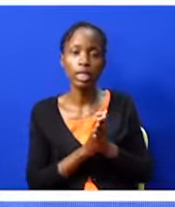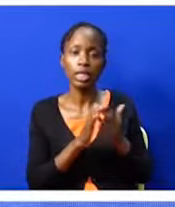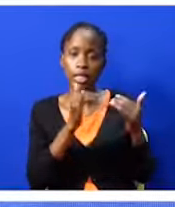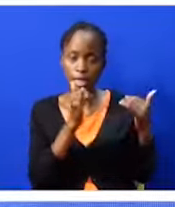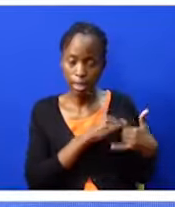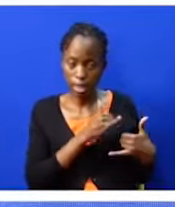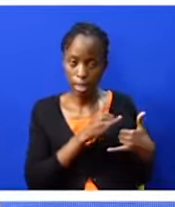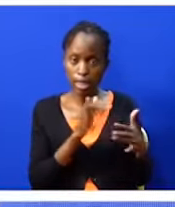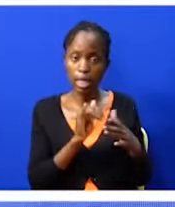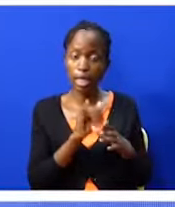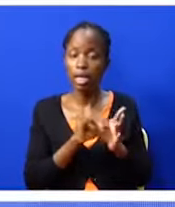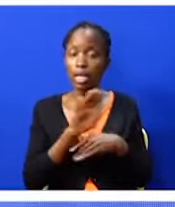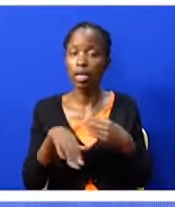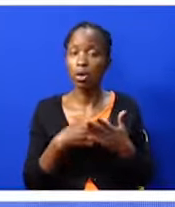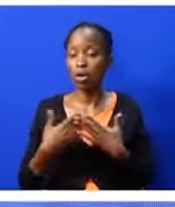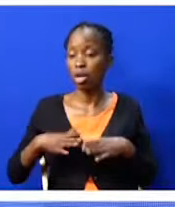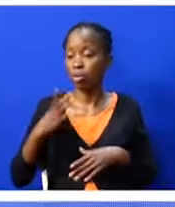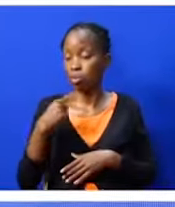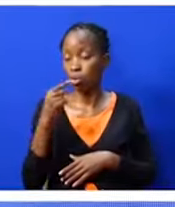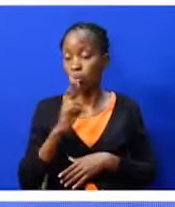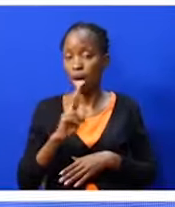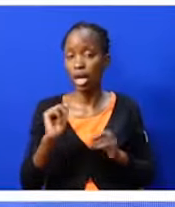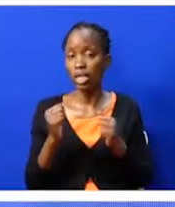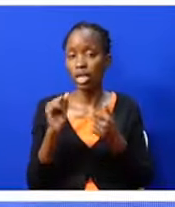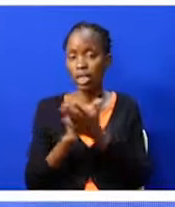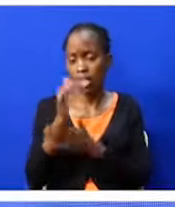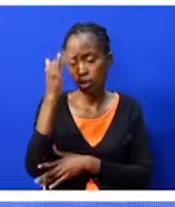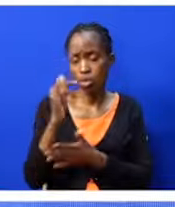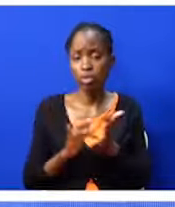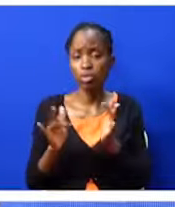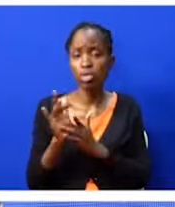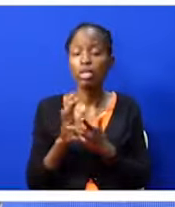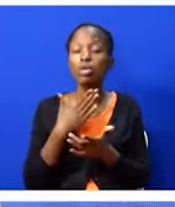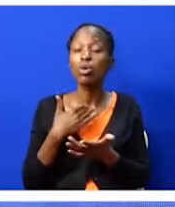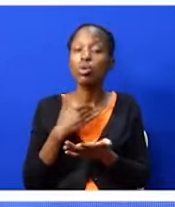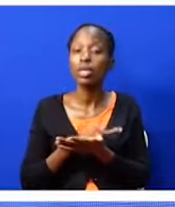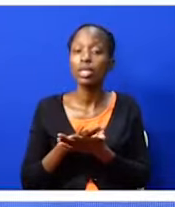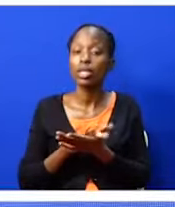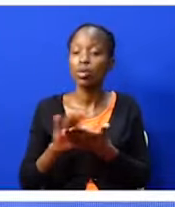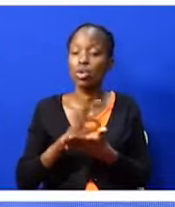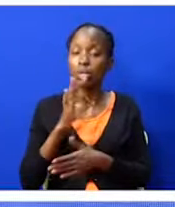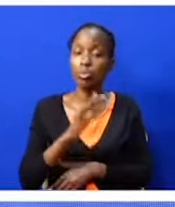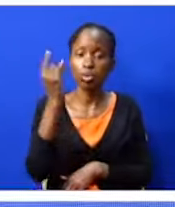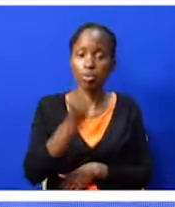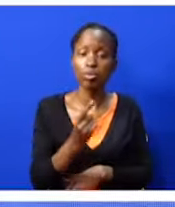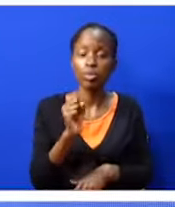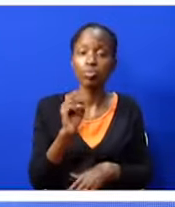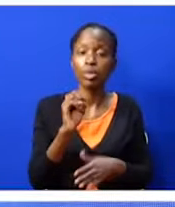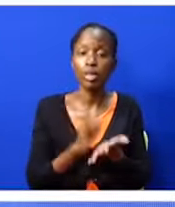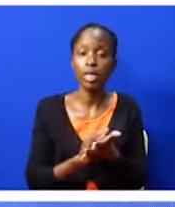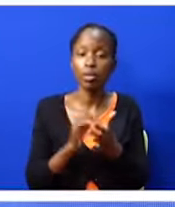believers, and this is one of the reasons why Jesus wanted the Holy Spirit to come, so that we can